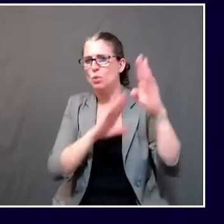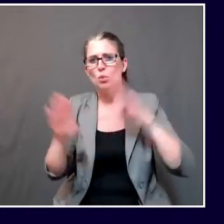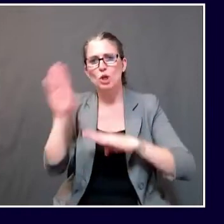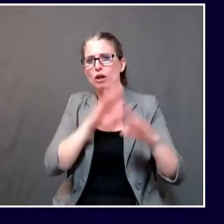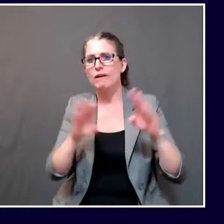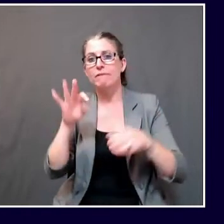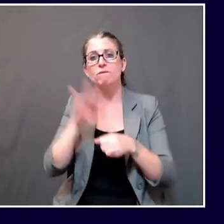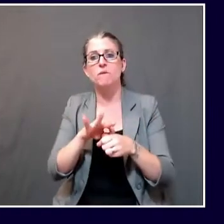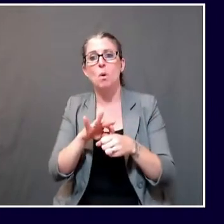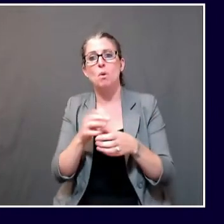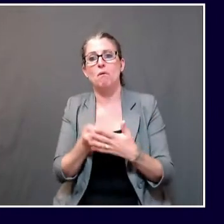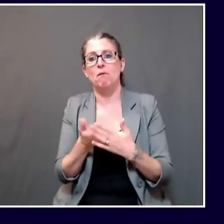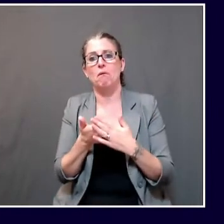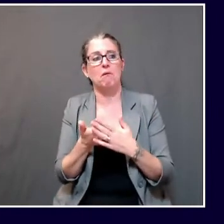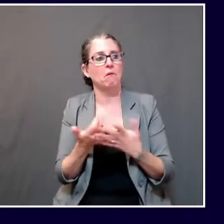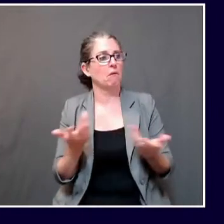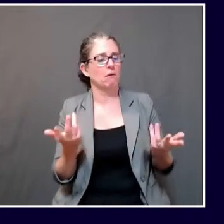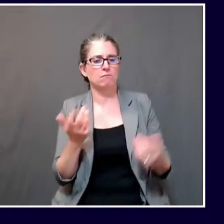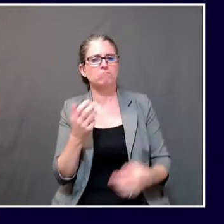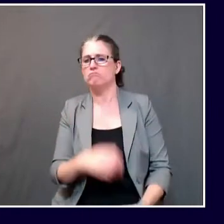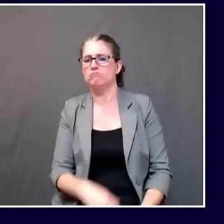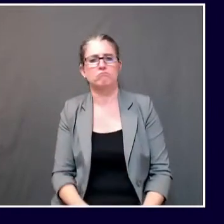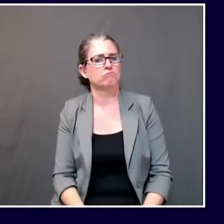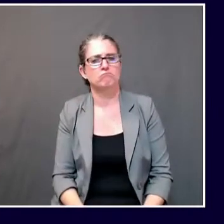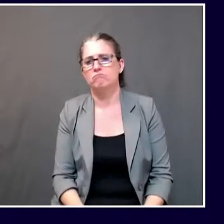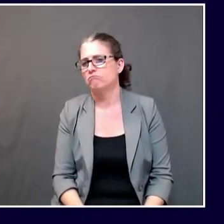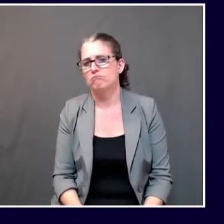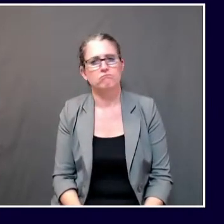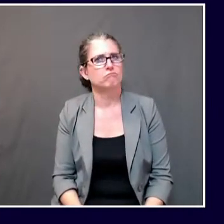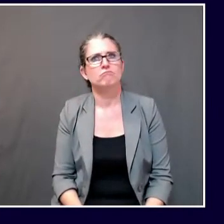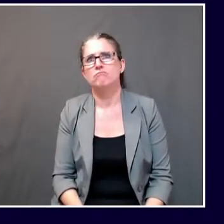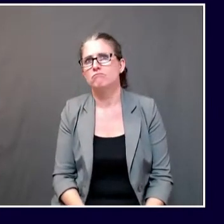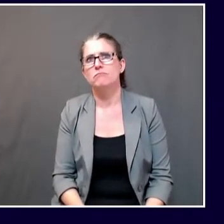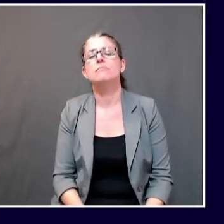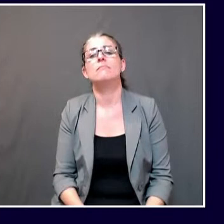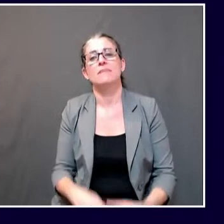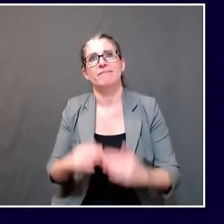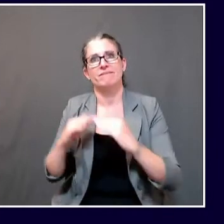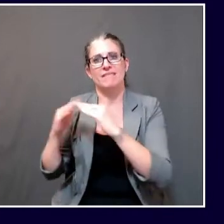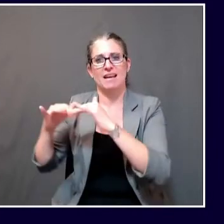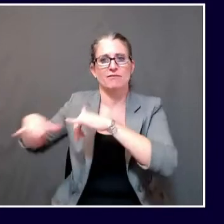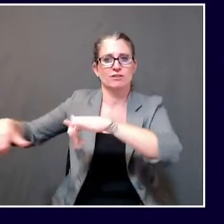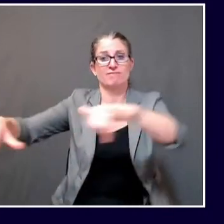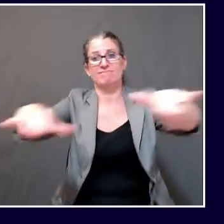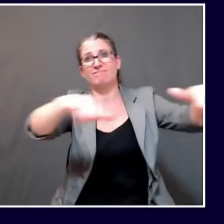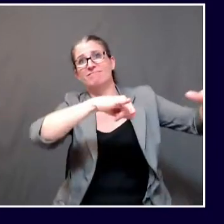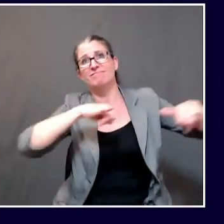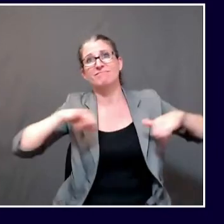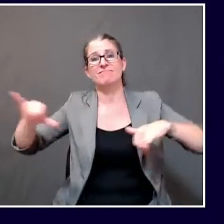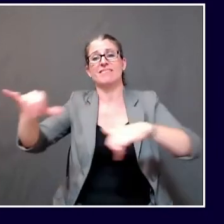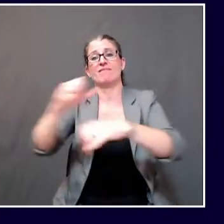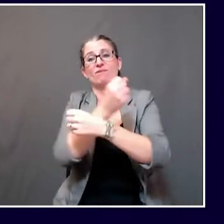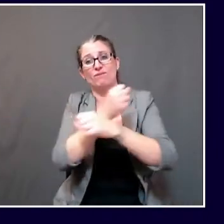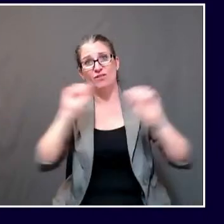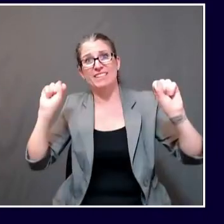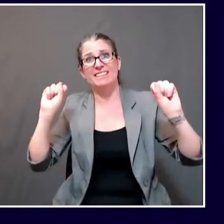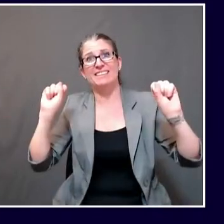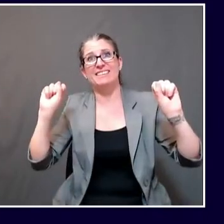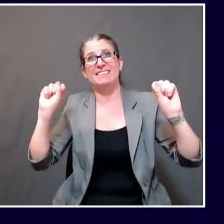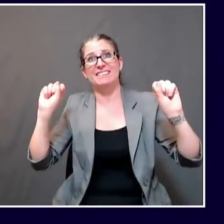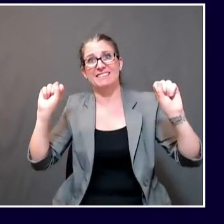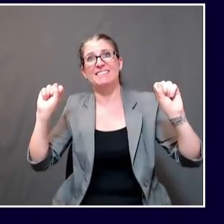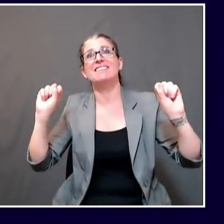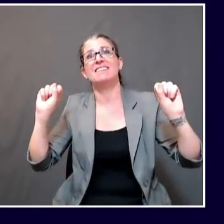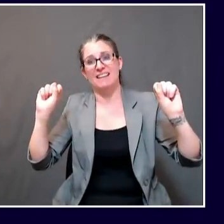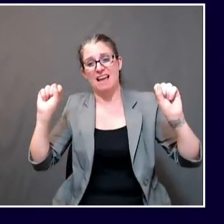confident that we can have an election that is fair, free, transparent, and disease-free. So thank you very much, Dr. Shaw.